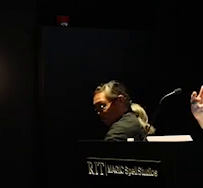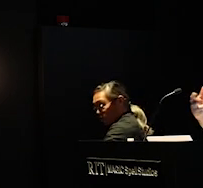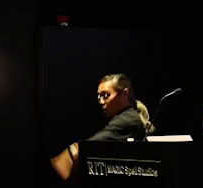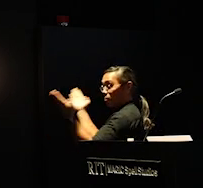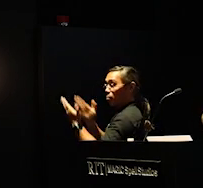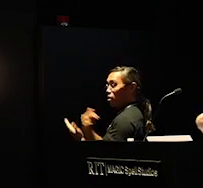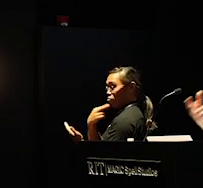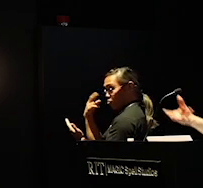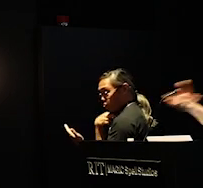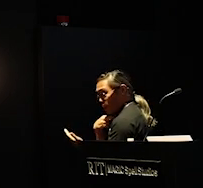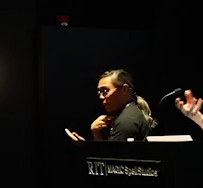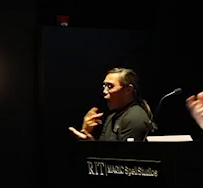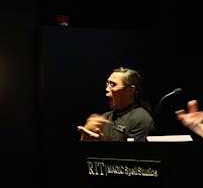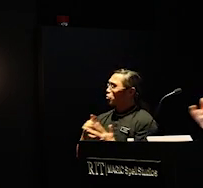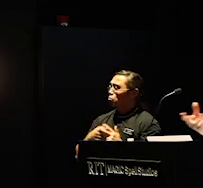I'm